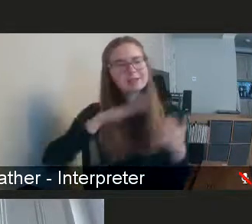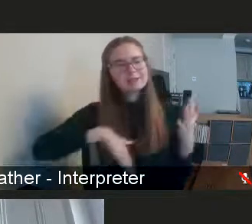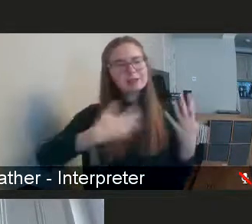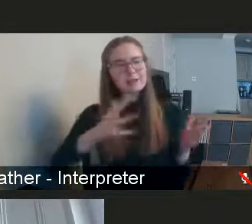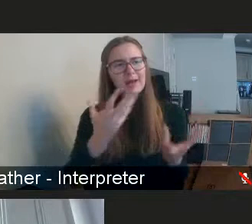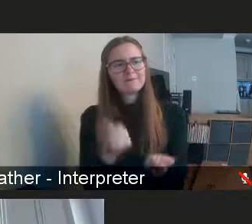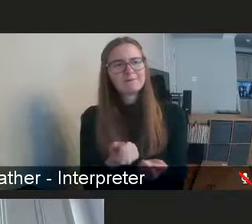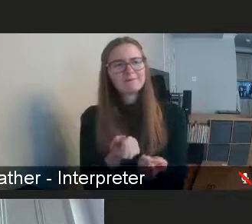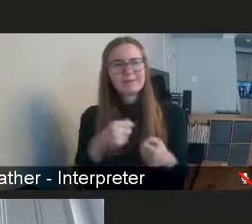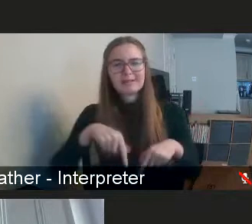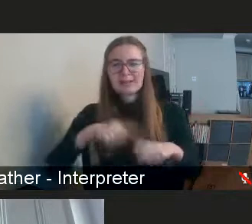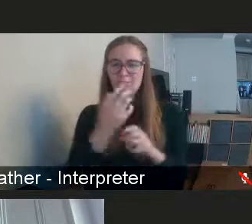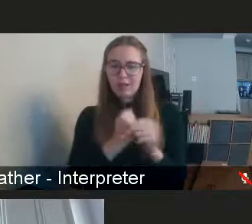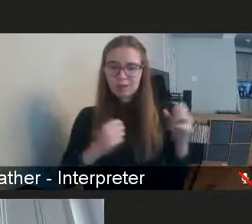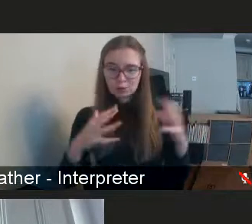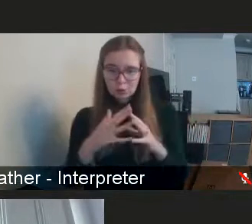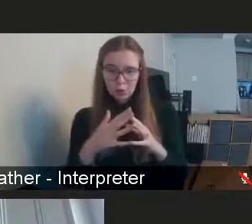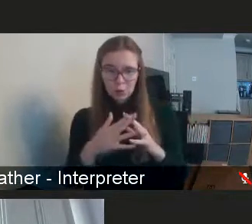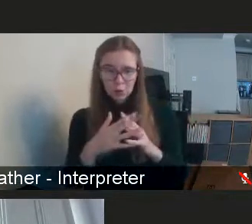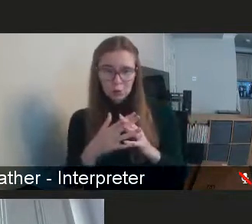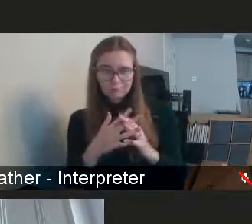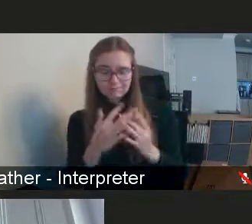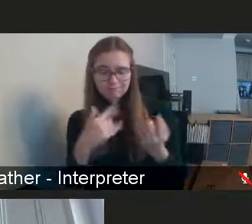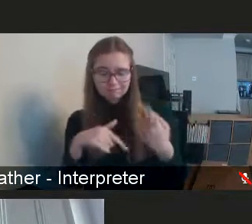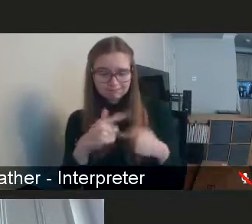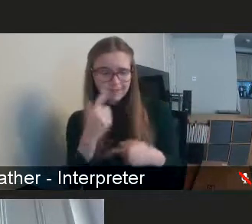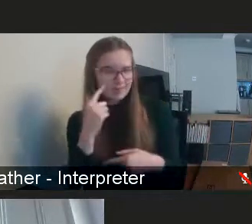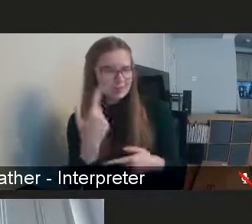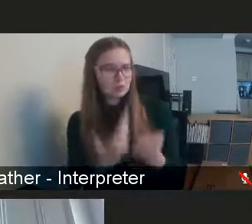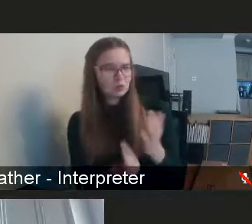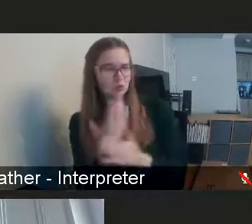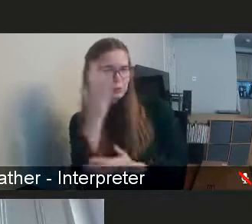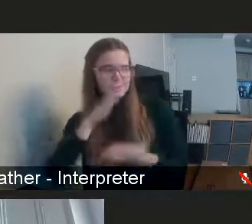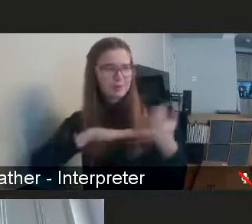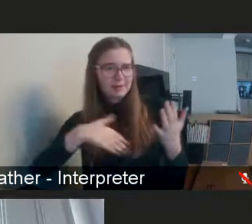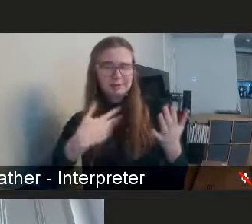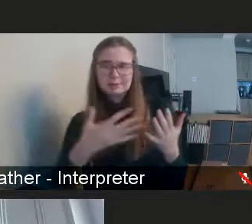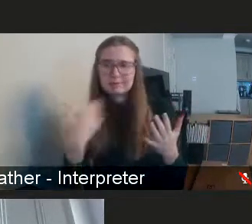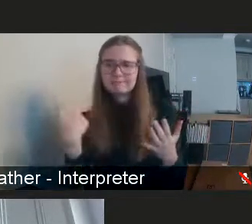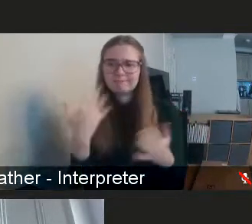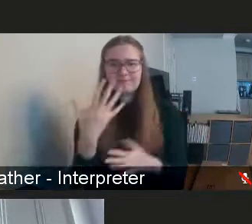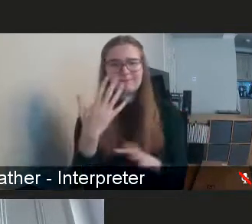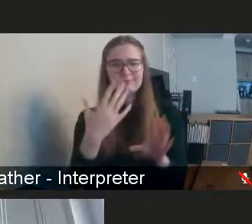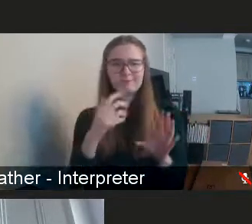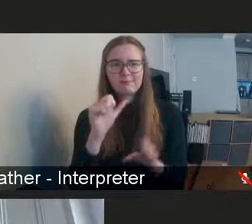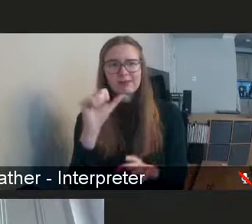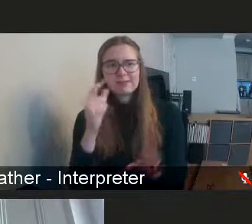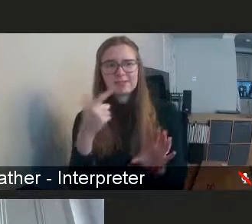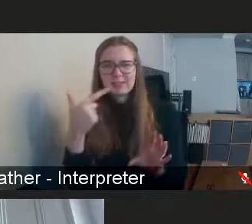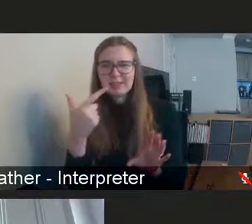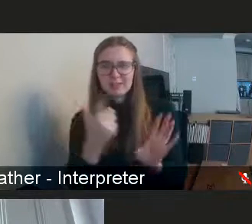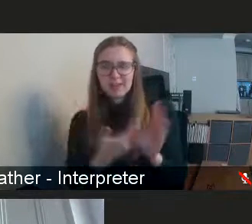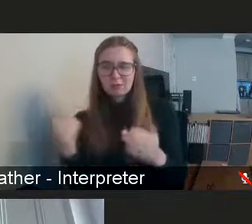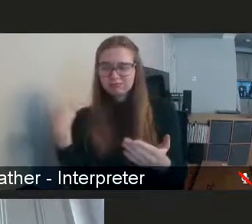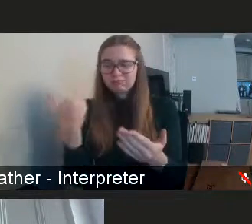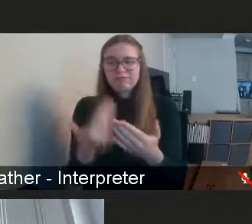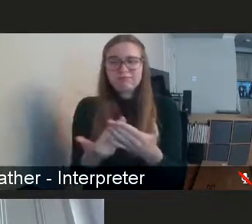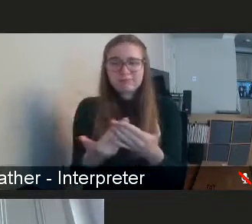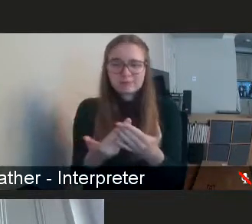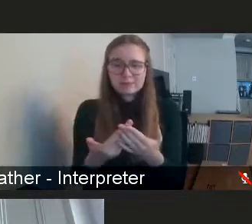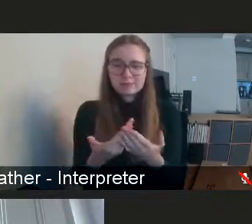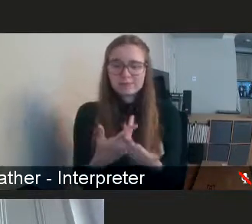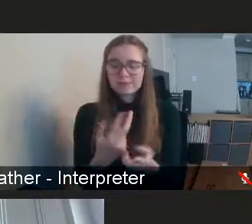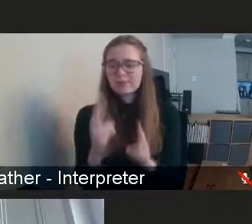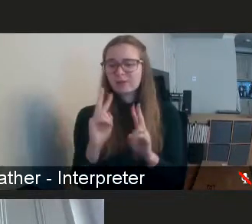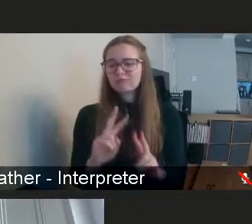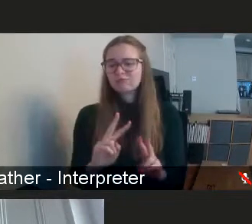in Glasgow, and one that I think is a fairly new experience over the last kind of 5, 6, 7 years or so, is really looking at